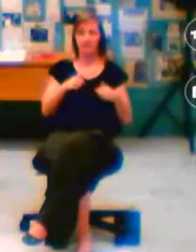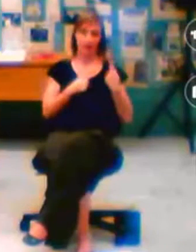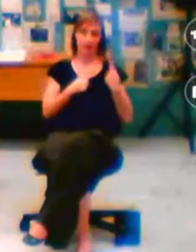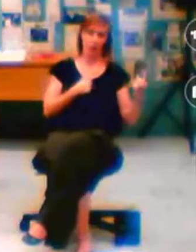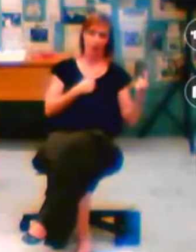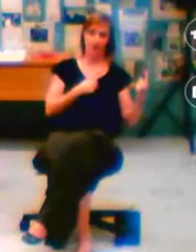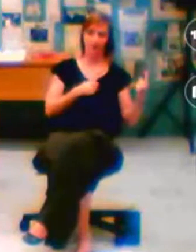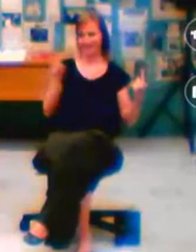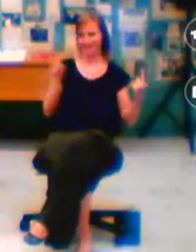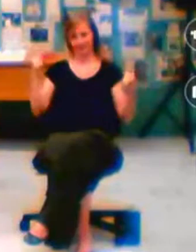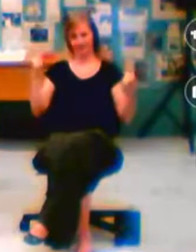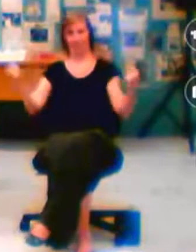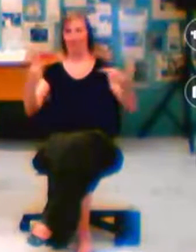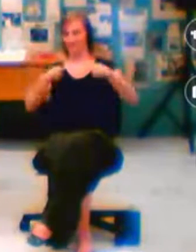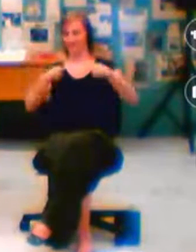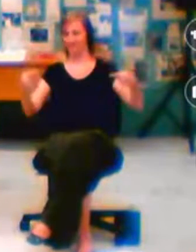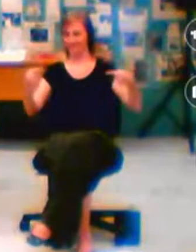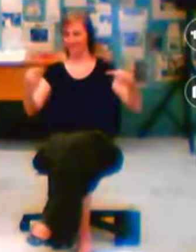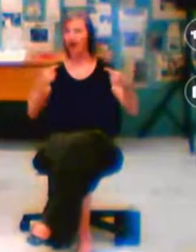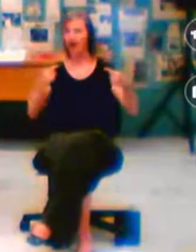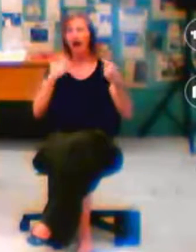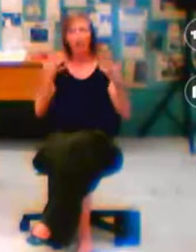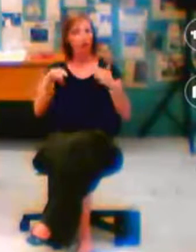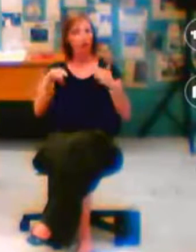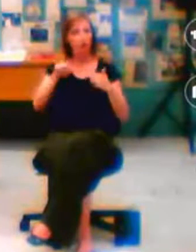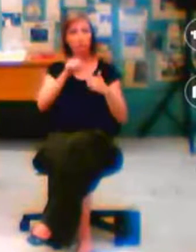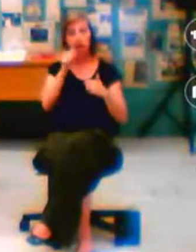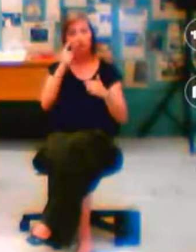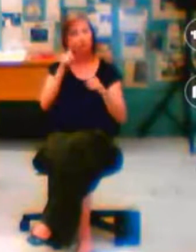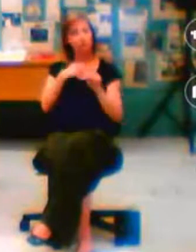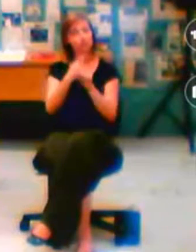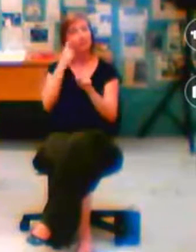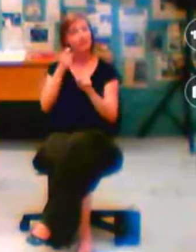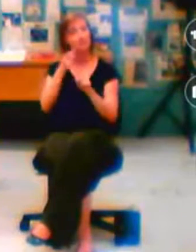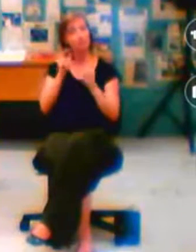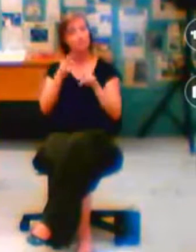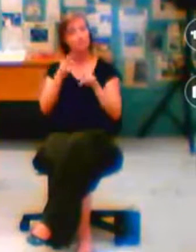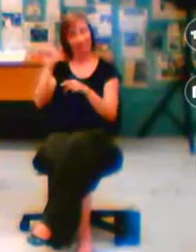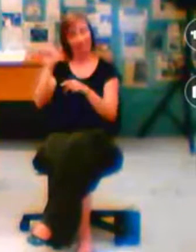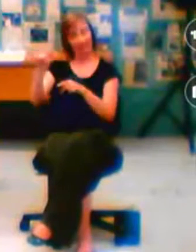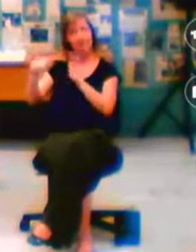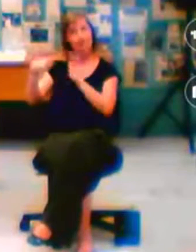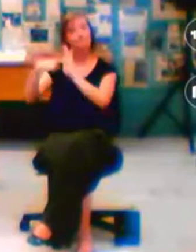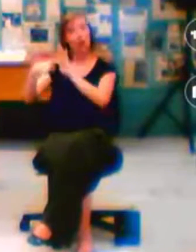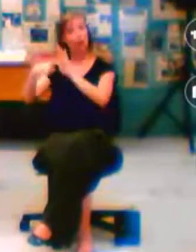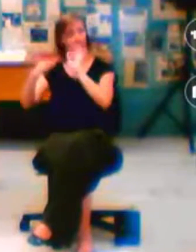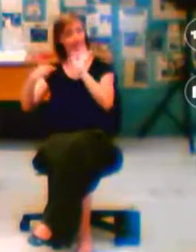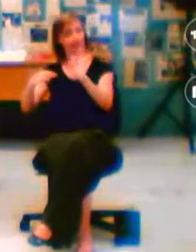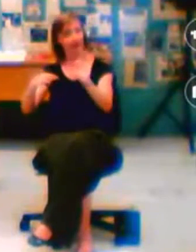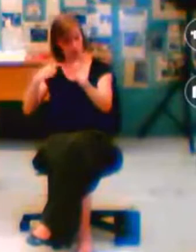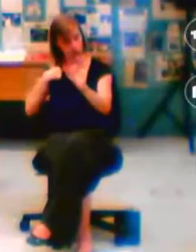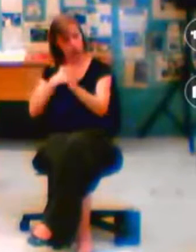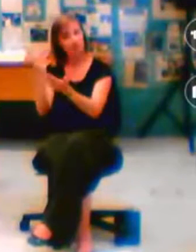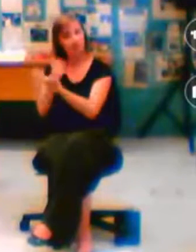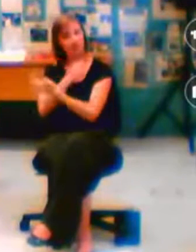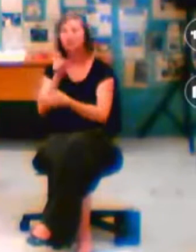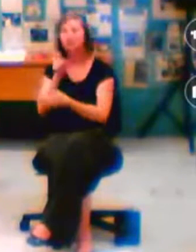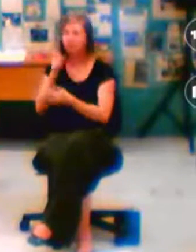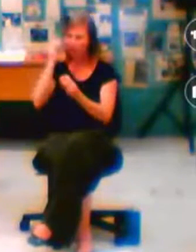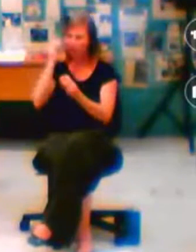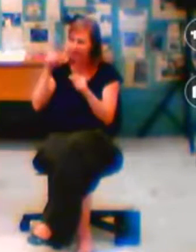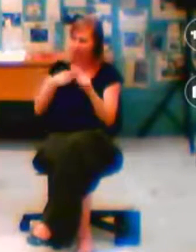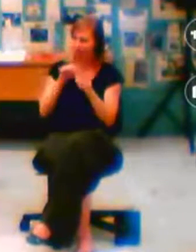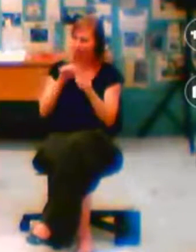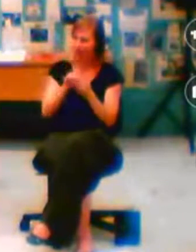never included in these kinds of things. So Mark and I wrote totally different minority reports to the 208 Commission. He's on one side, I'm on the other